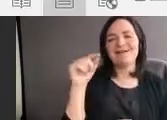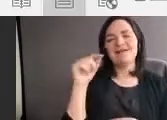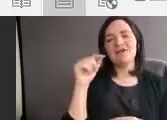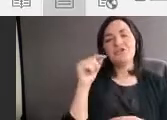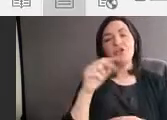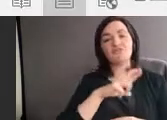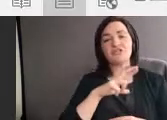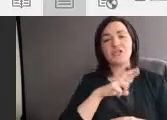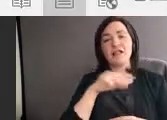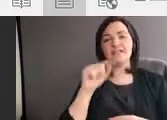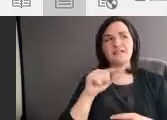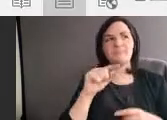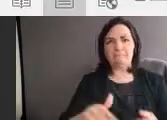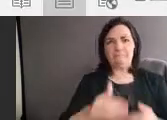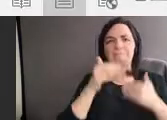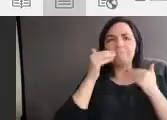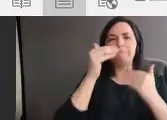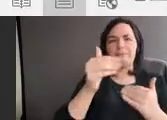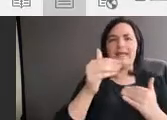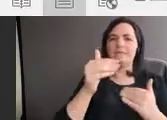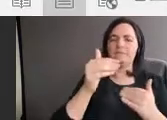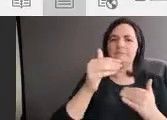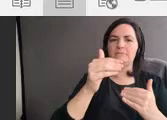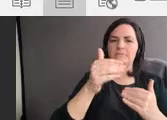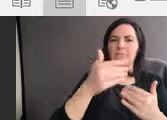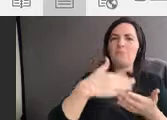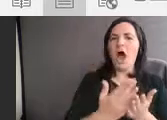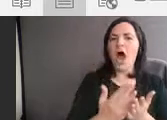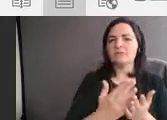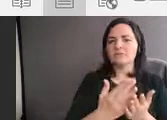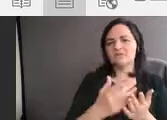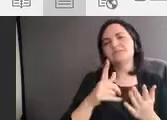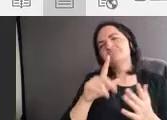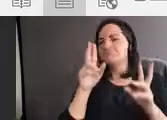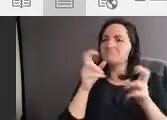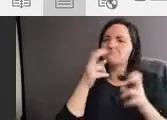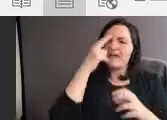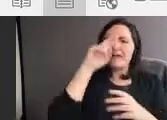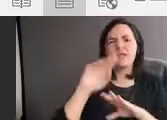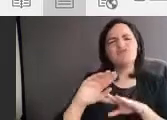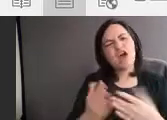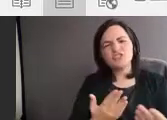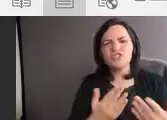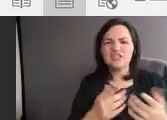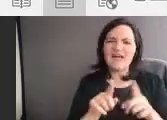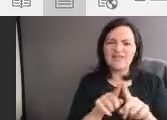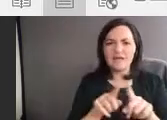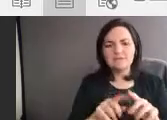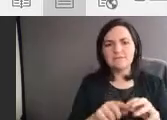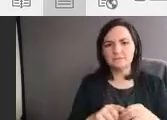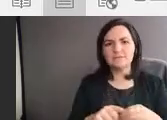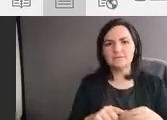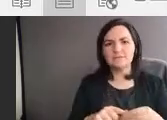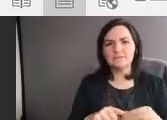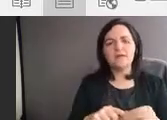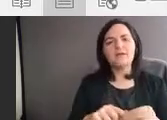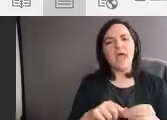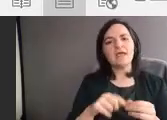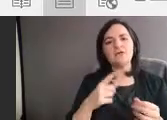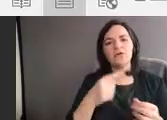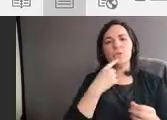of your dissertation, and we call it an introduction, and the introduction will present why